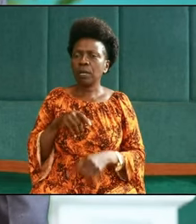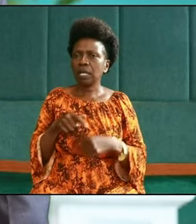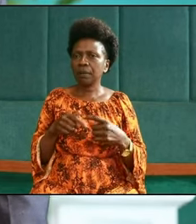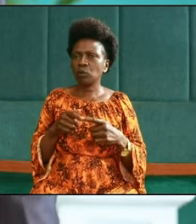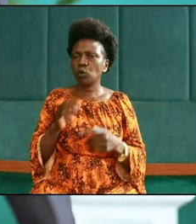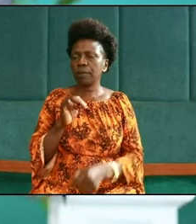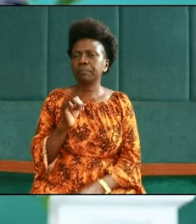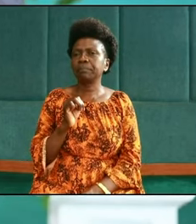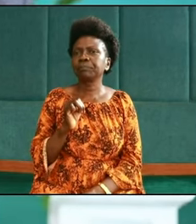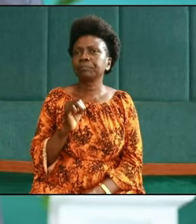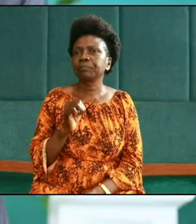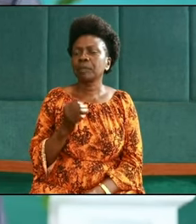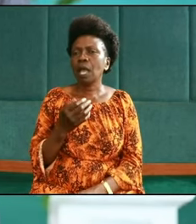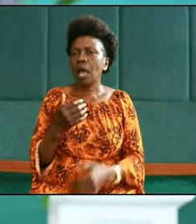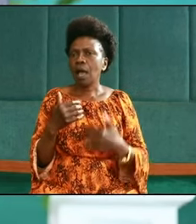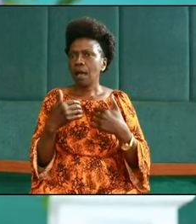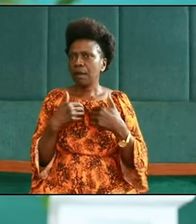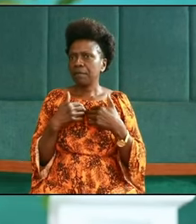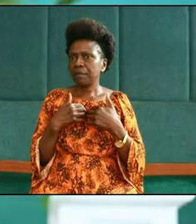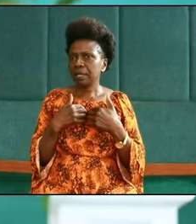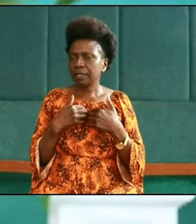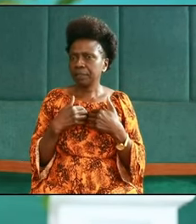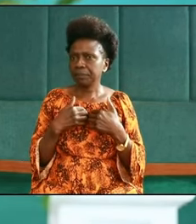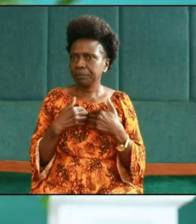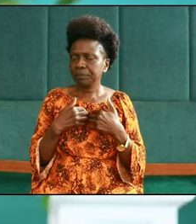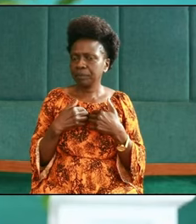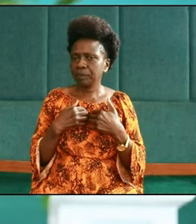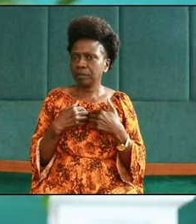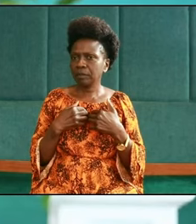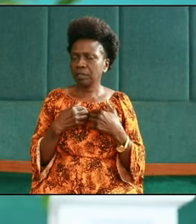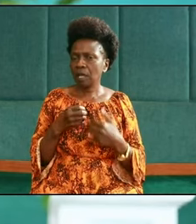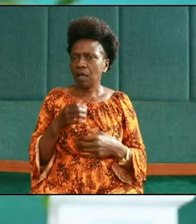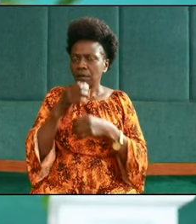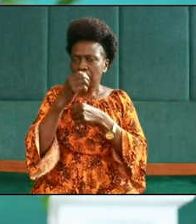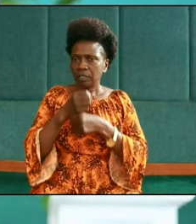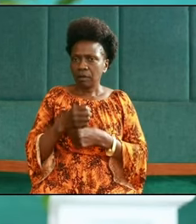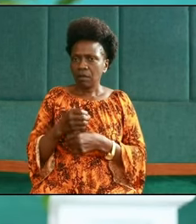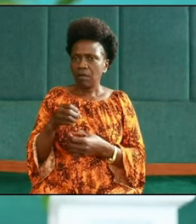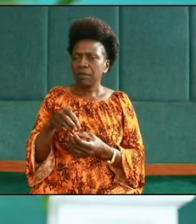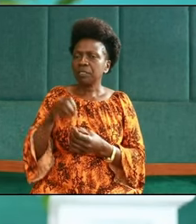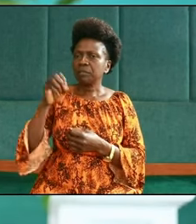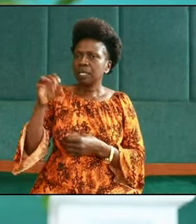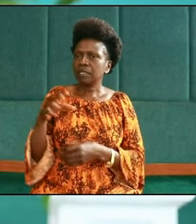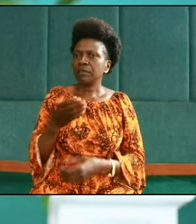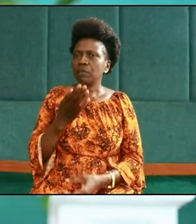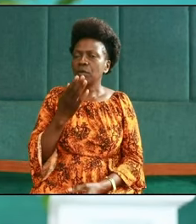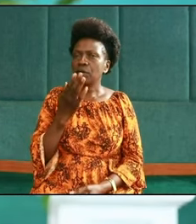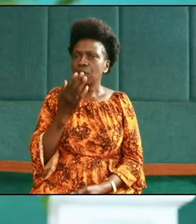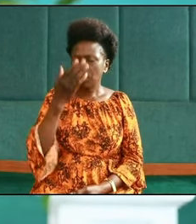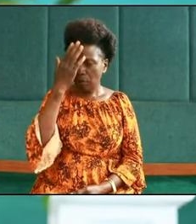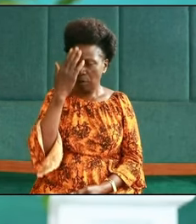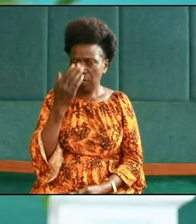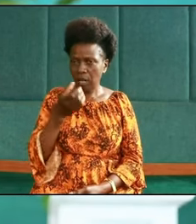A woman came to him having an alabaster flask of very costly fragrant oil, and